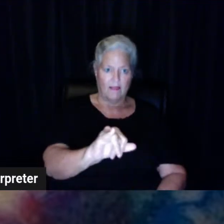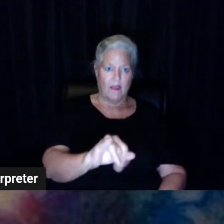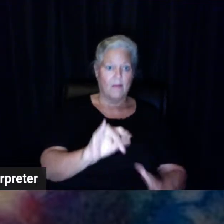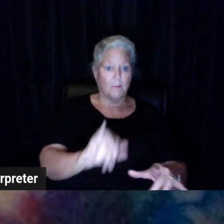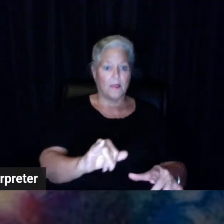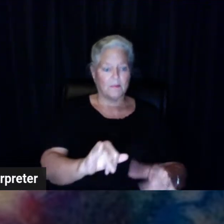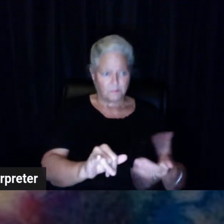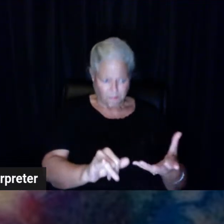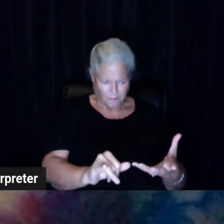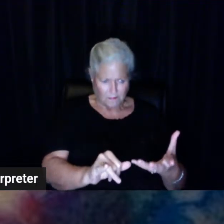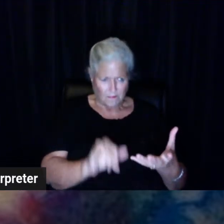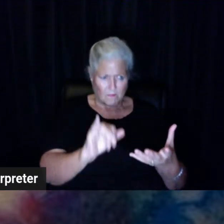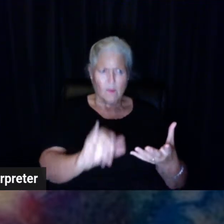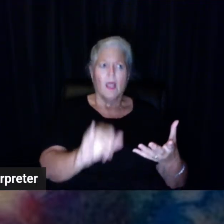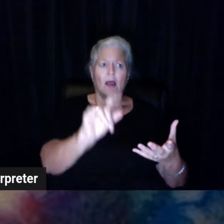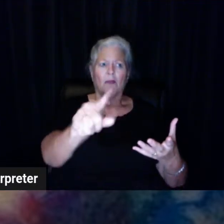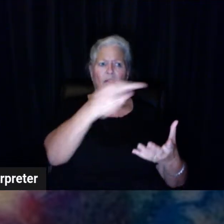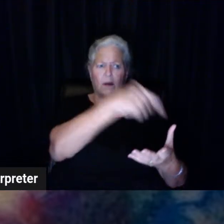like that, but